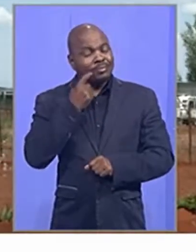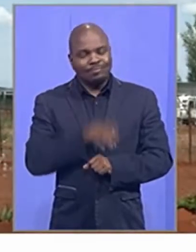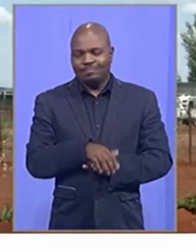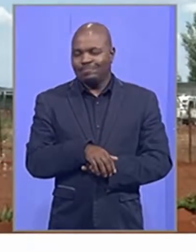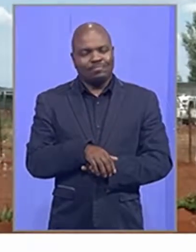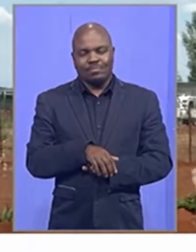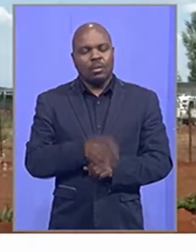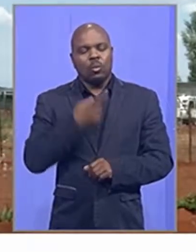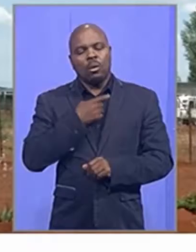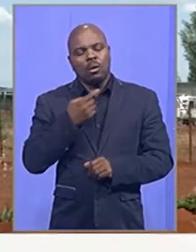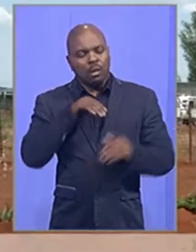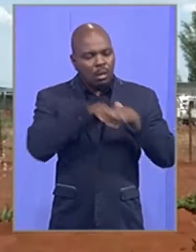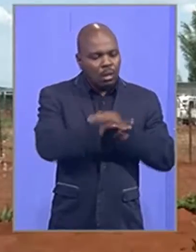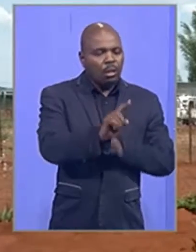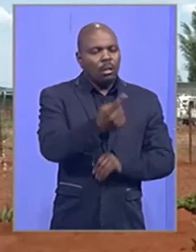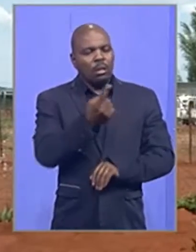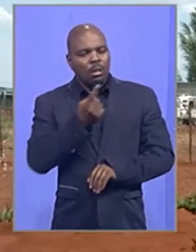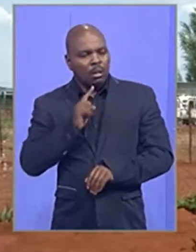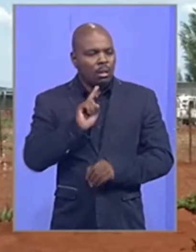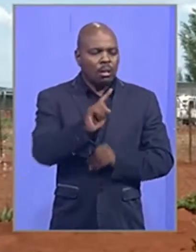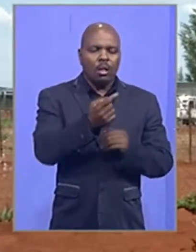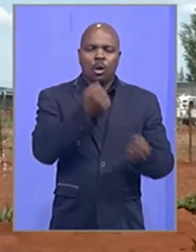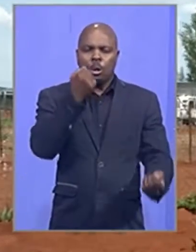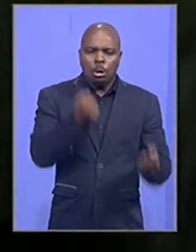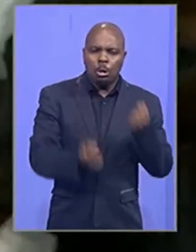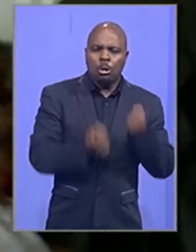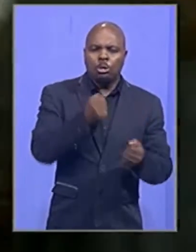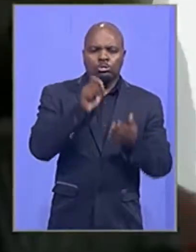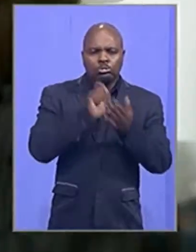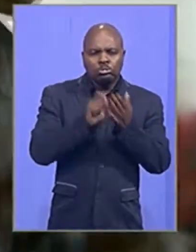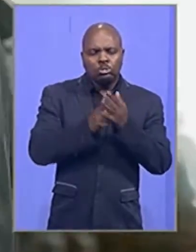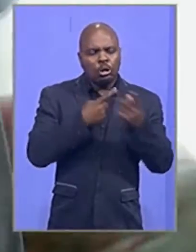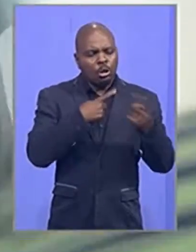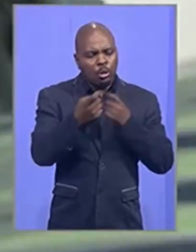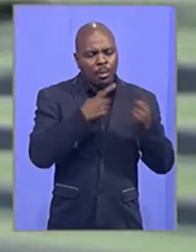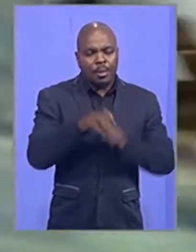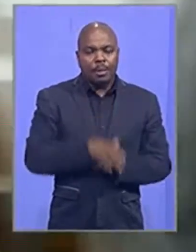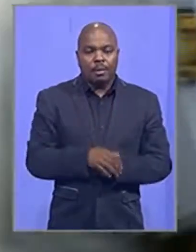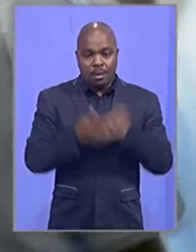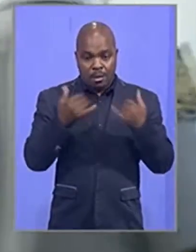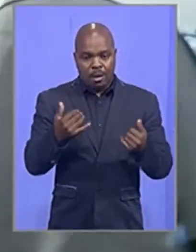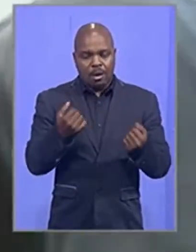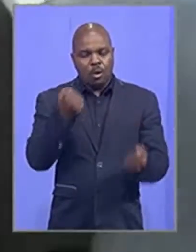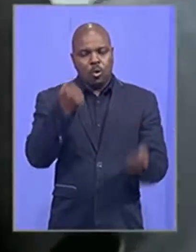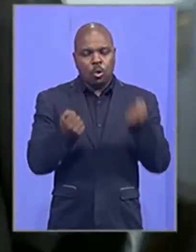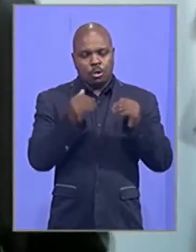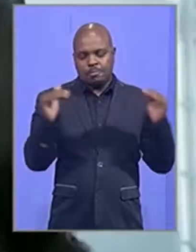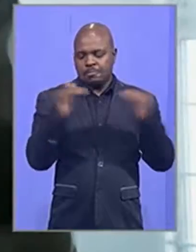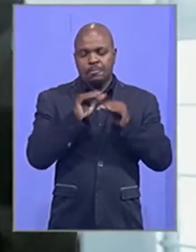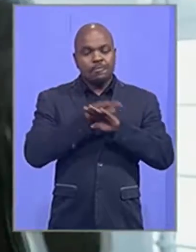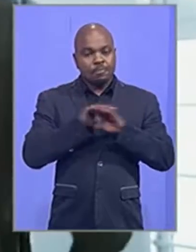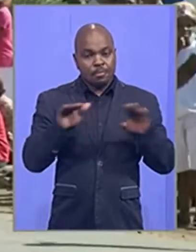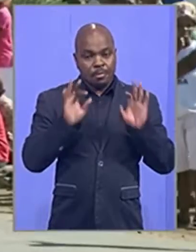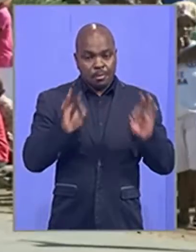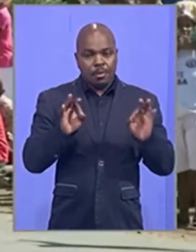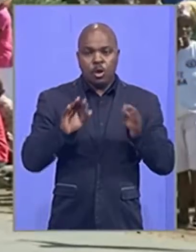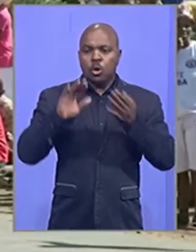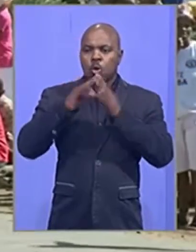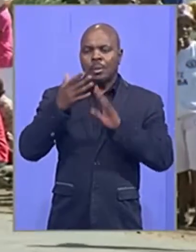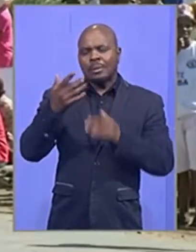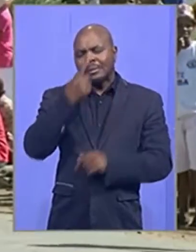to go to courts, we do petitions. Le ha ho ja toka e phethahetse, boholo ba baahi ba setse ba